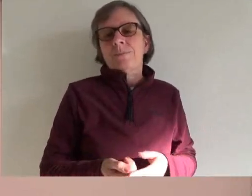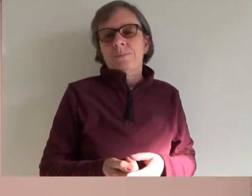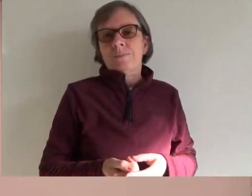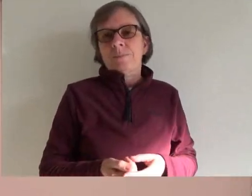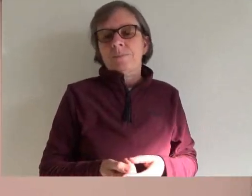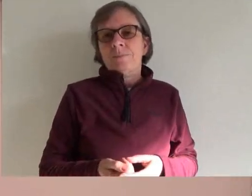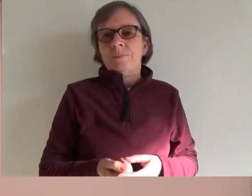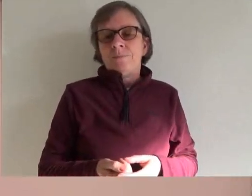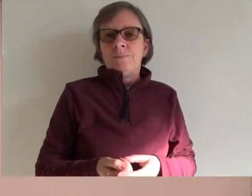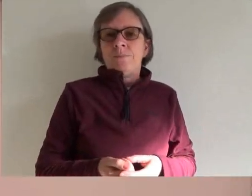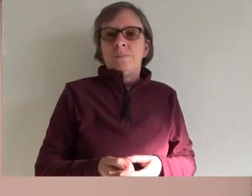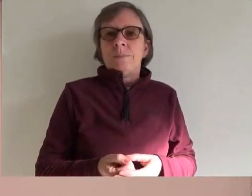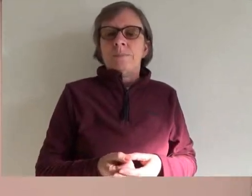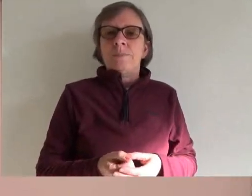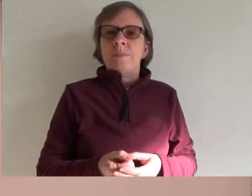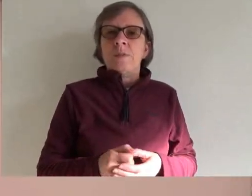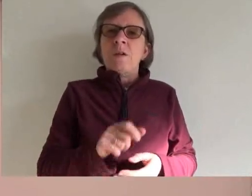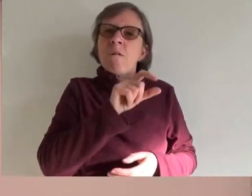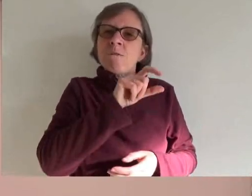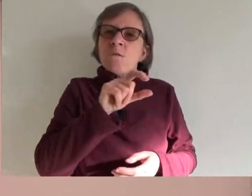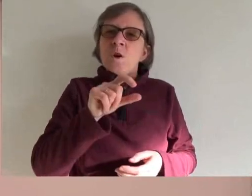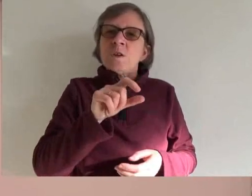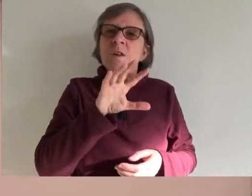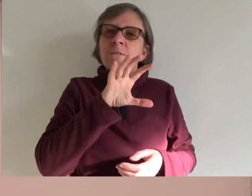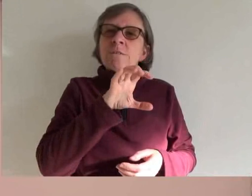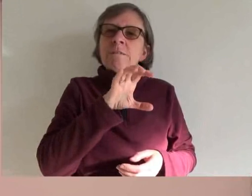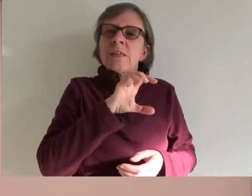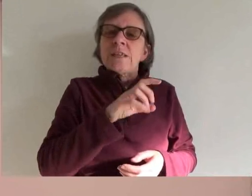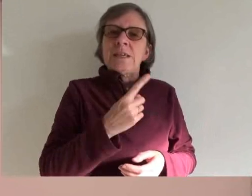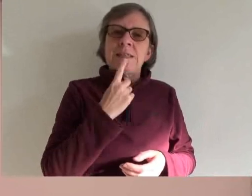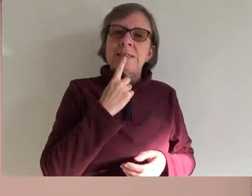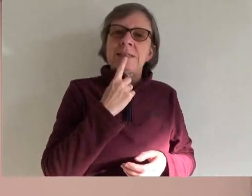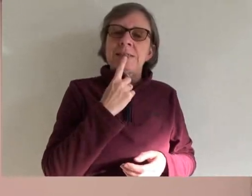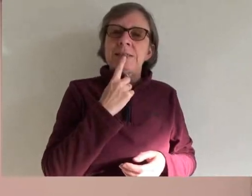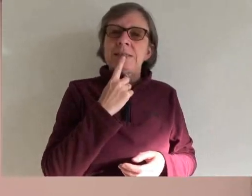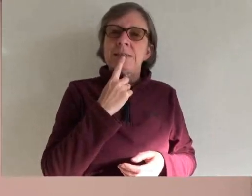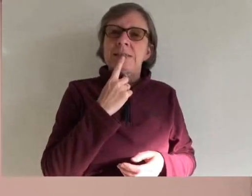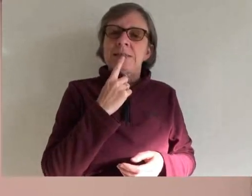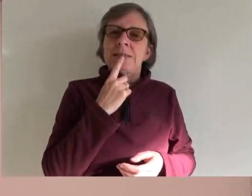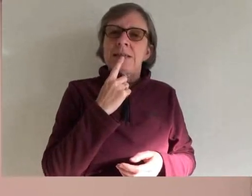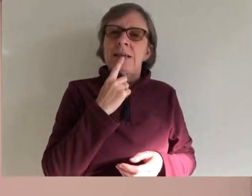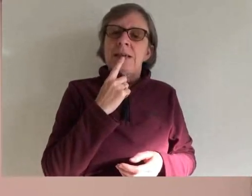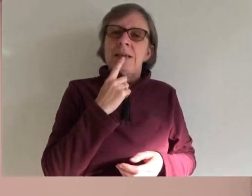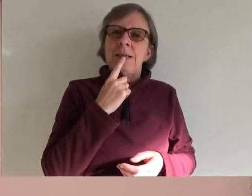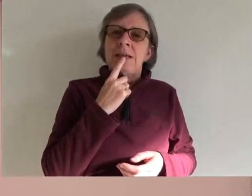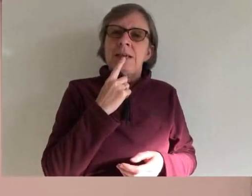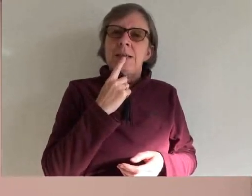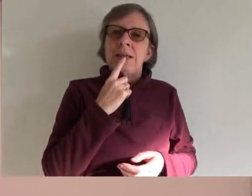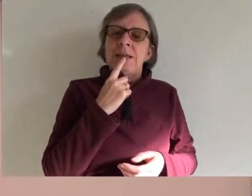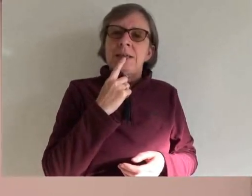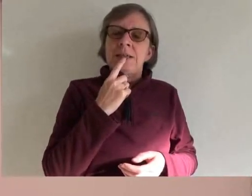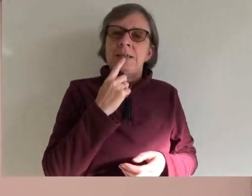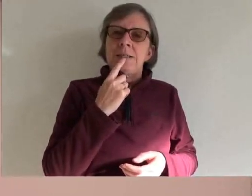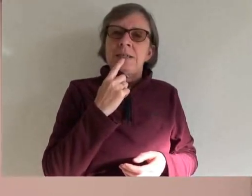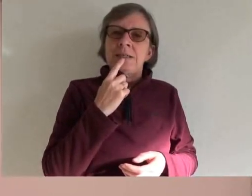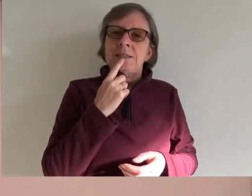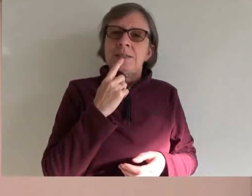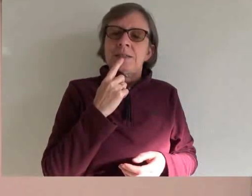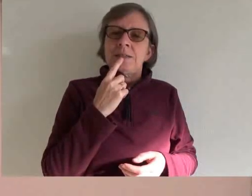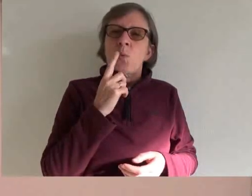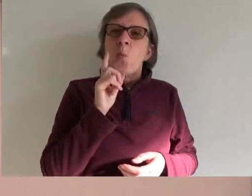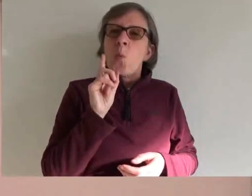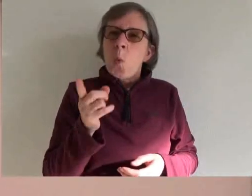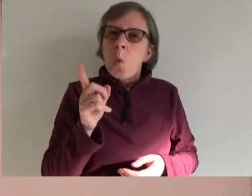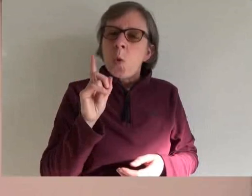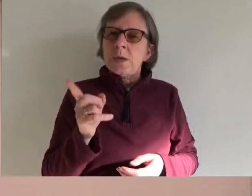But then John goes on in verse 15 to warn us about loving the world's system that